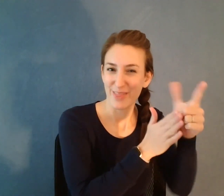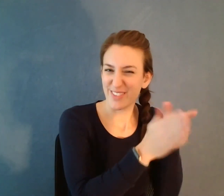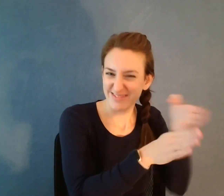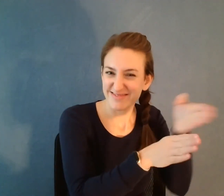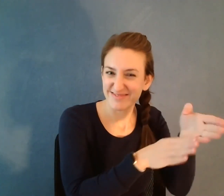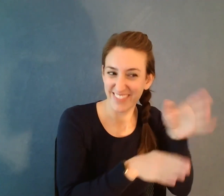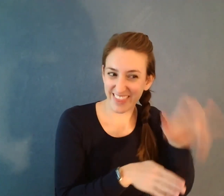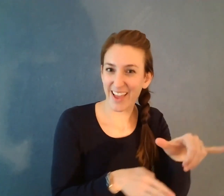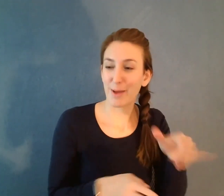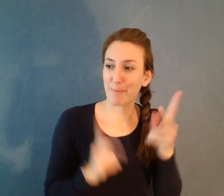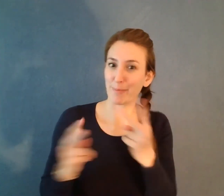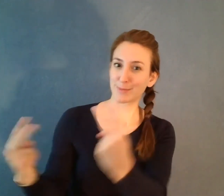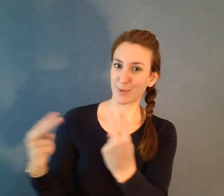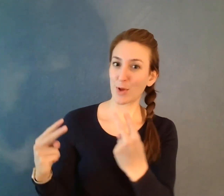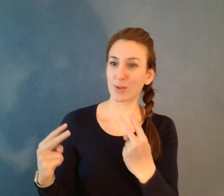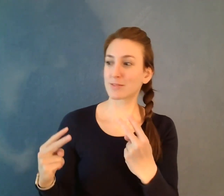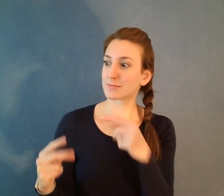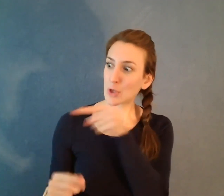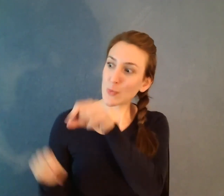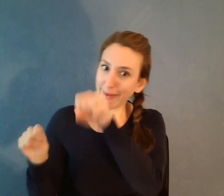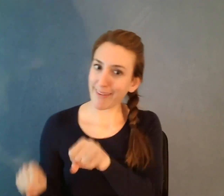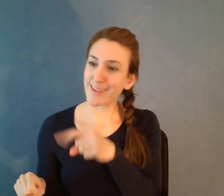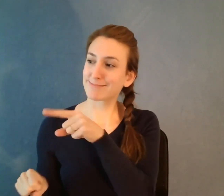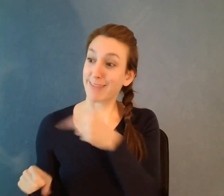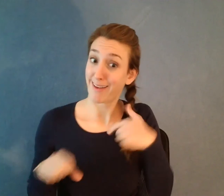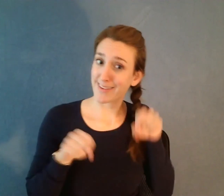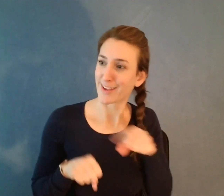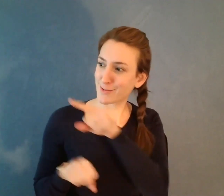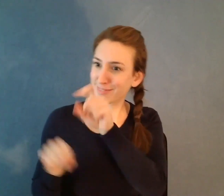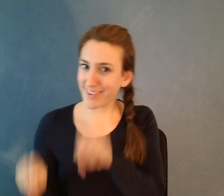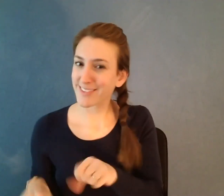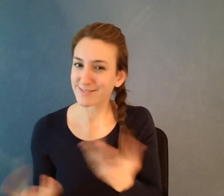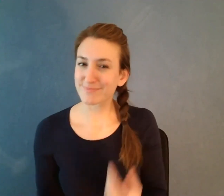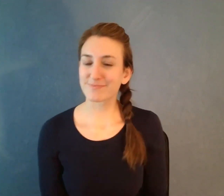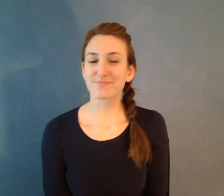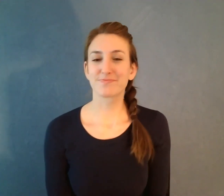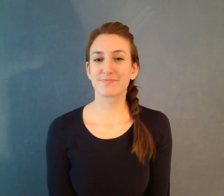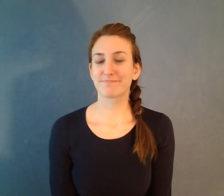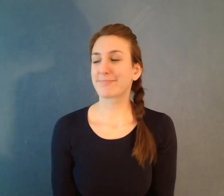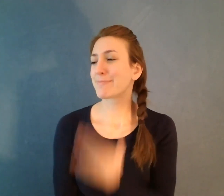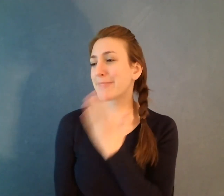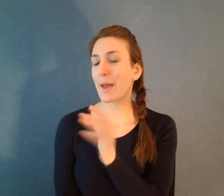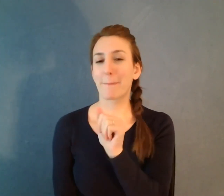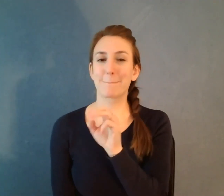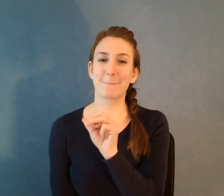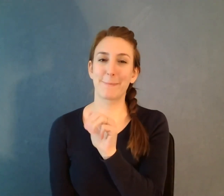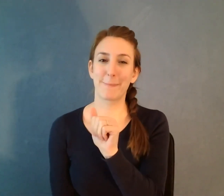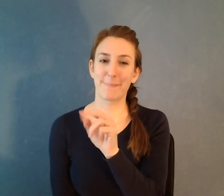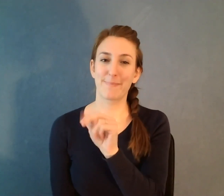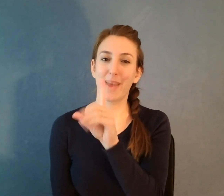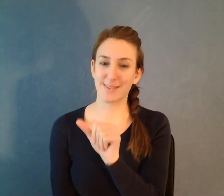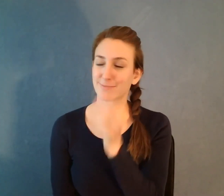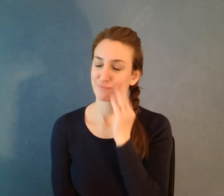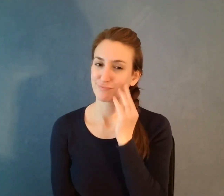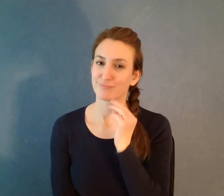you, Amanda. Janelle, how about for you? Why do you think it's important, and what barriers have you seen or experienced in